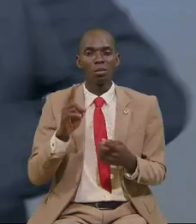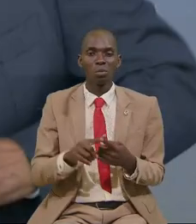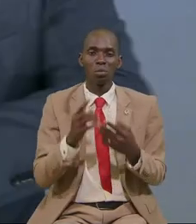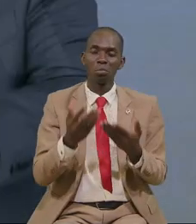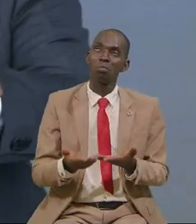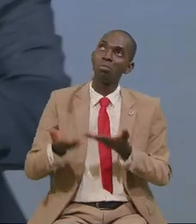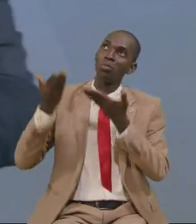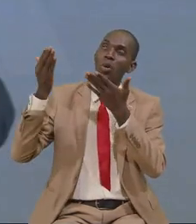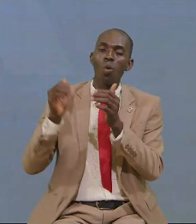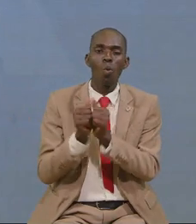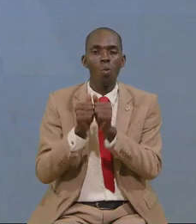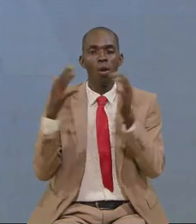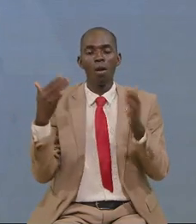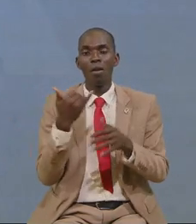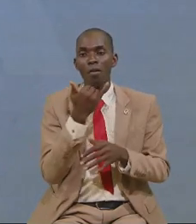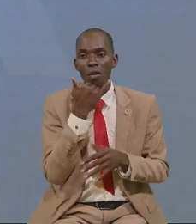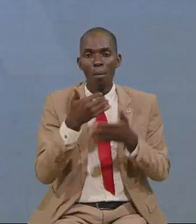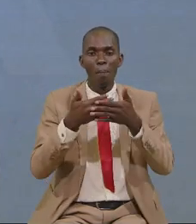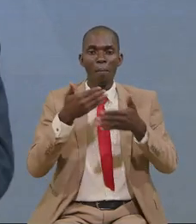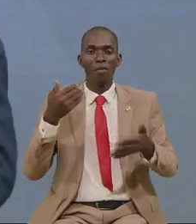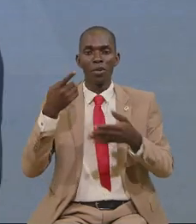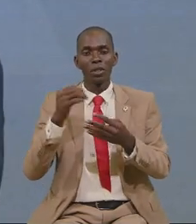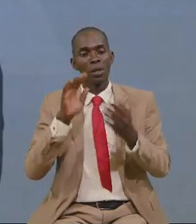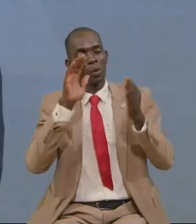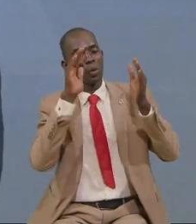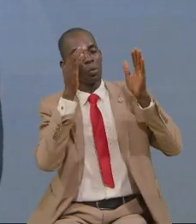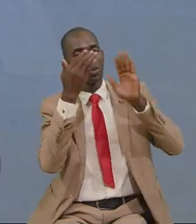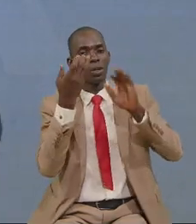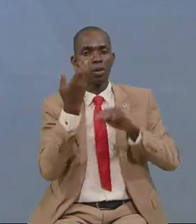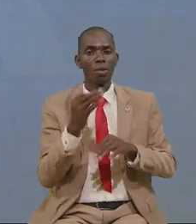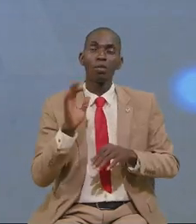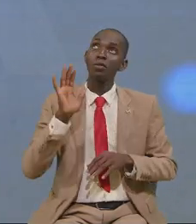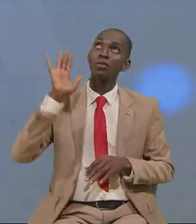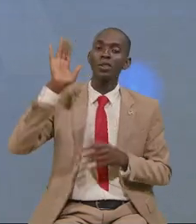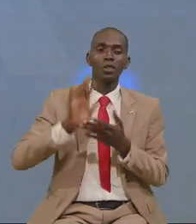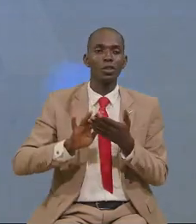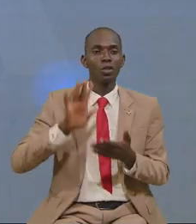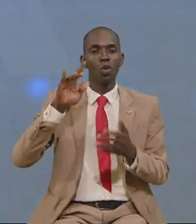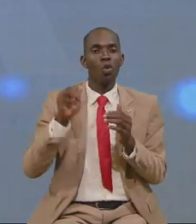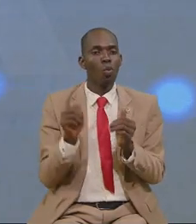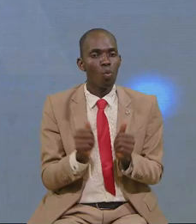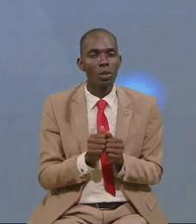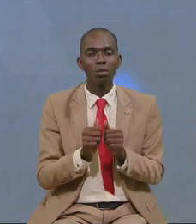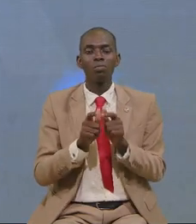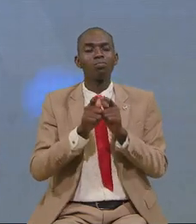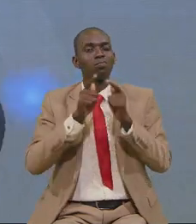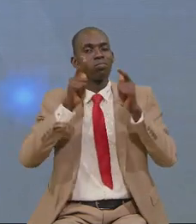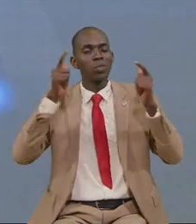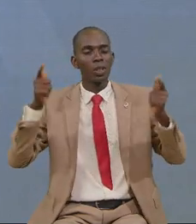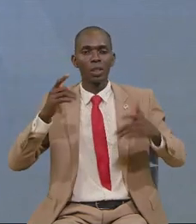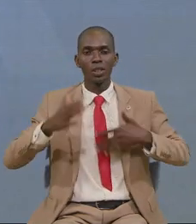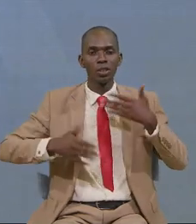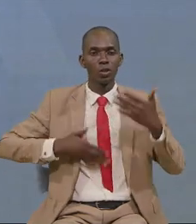faultless before the presence of his glory with exceeding joy. Verse